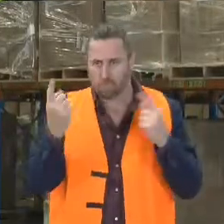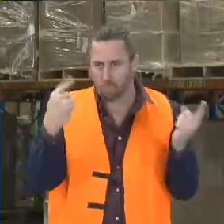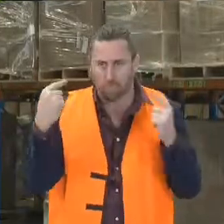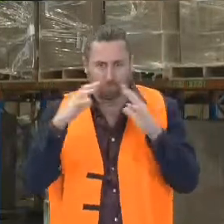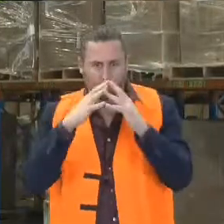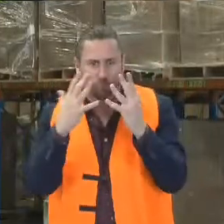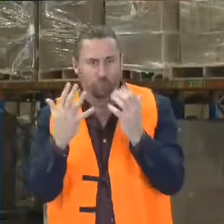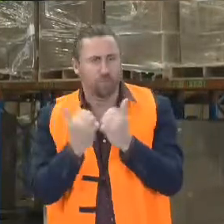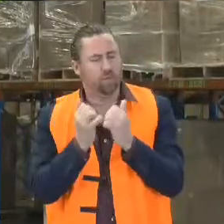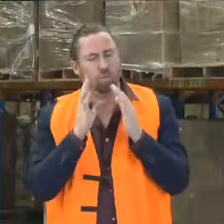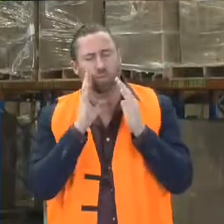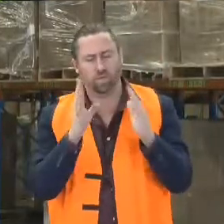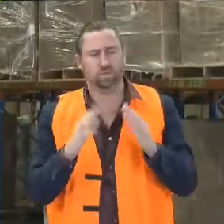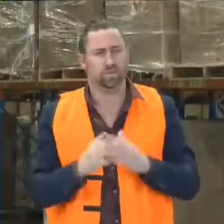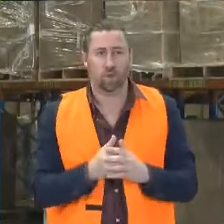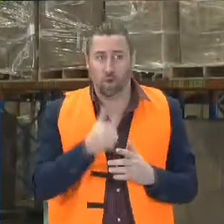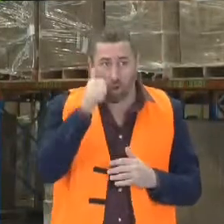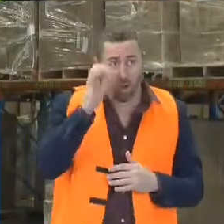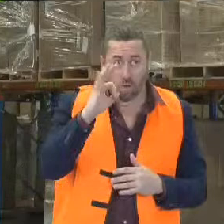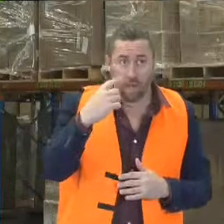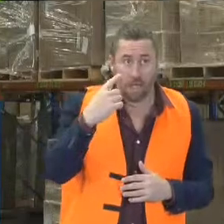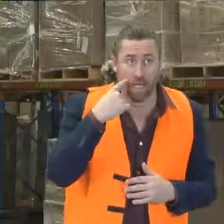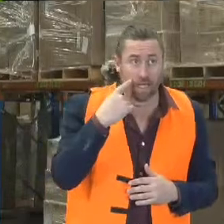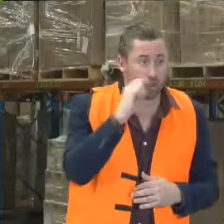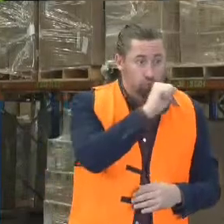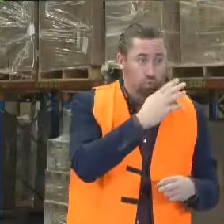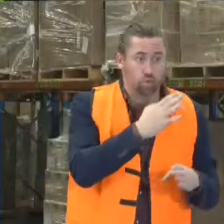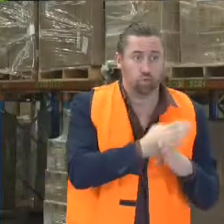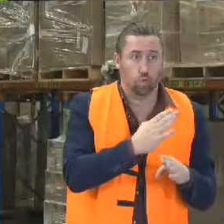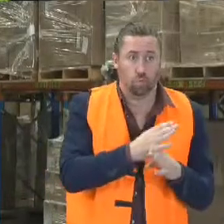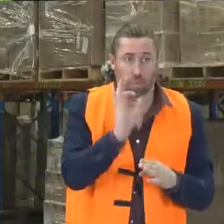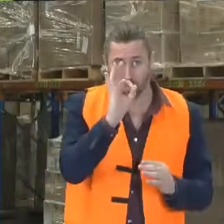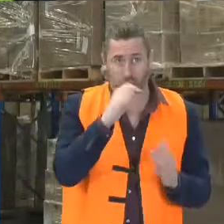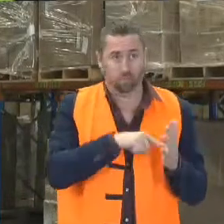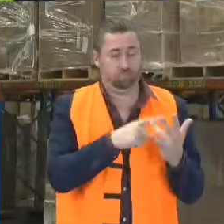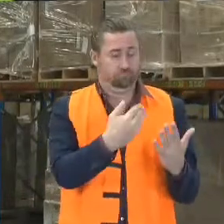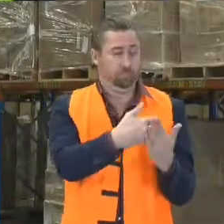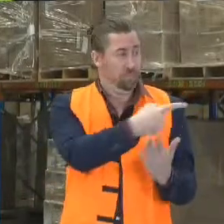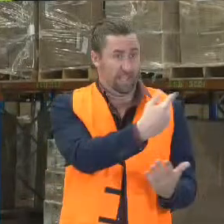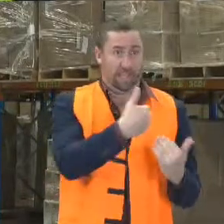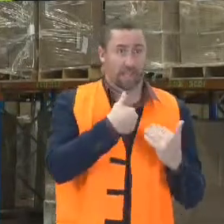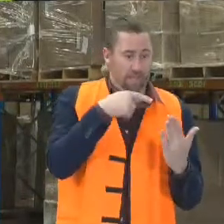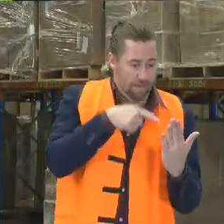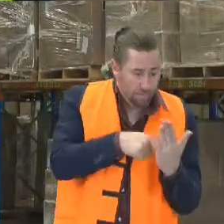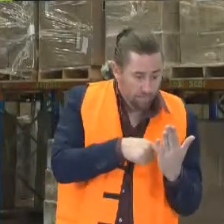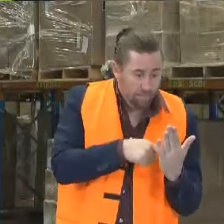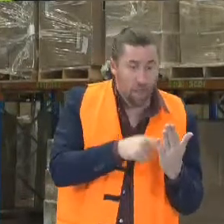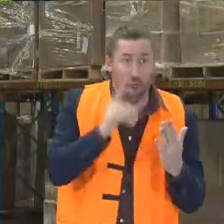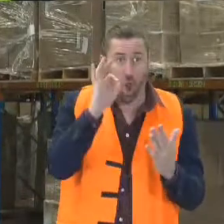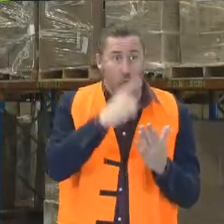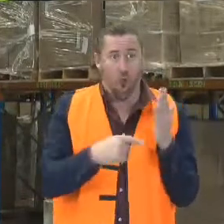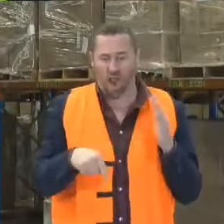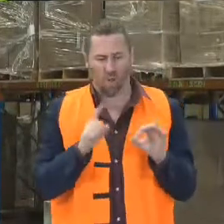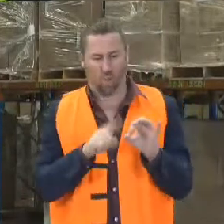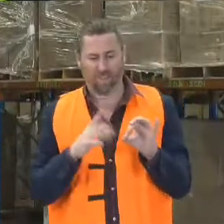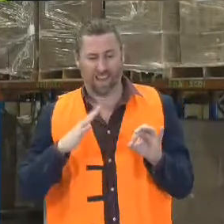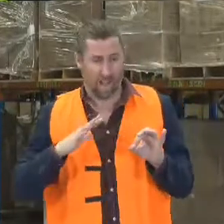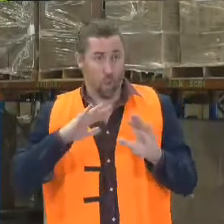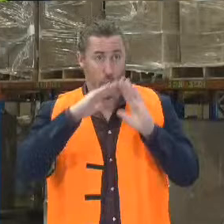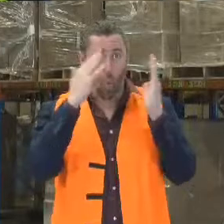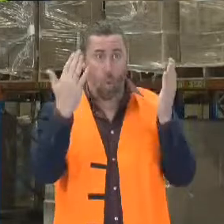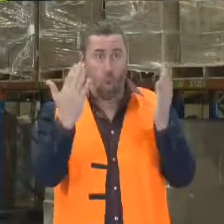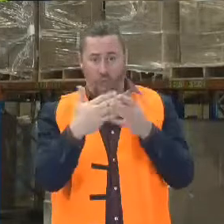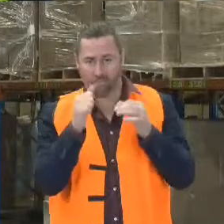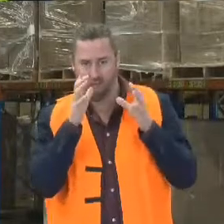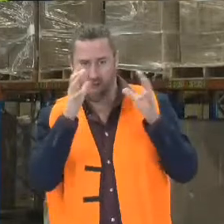not easy to go out and find all the equipment that's needed in a time when there's a worldwide shortage. So this